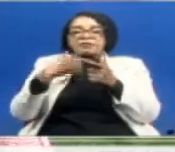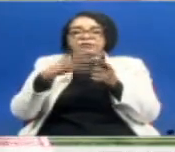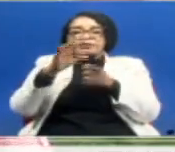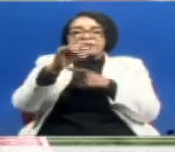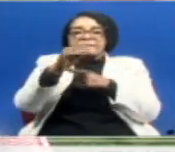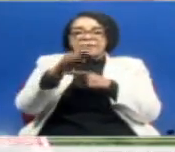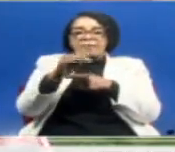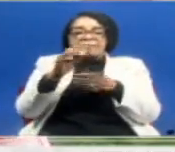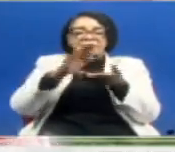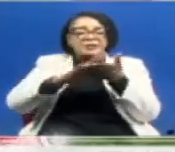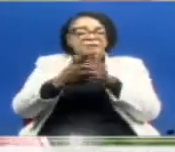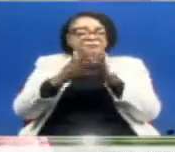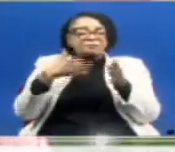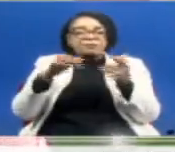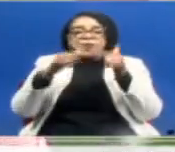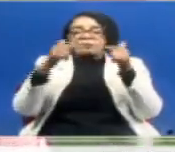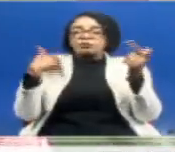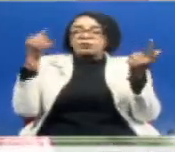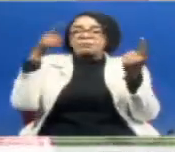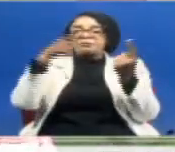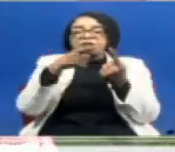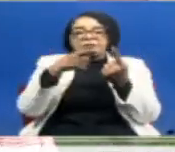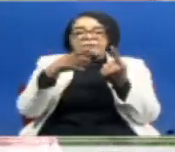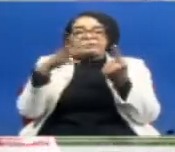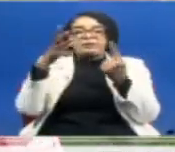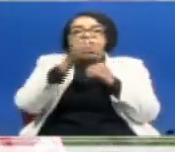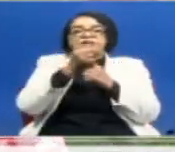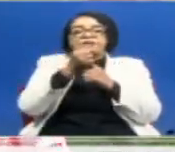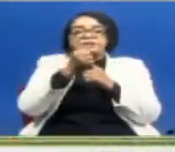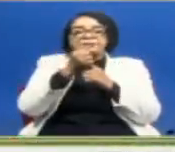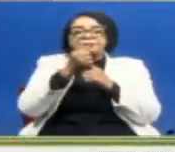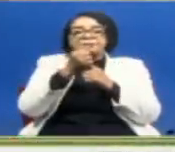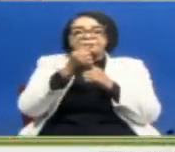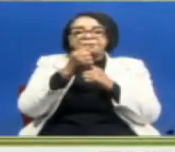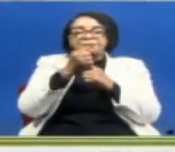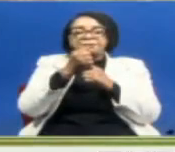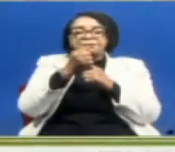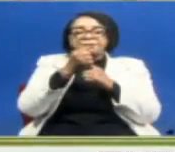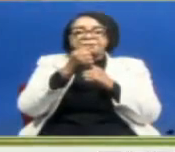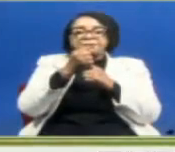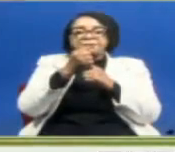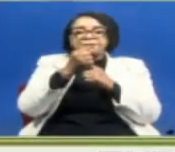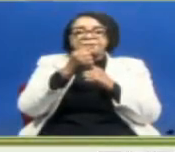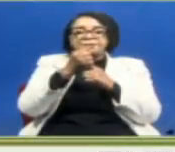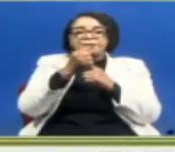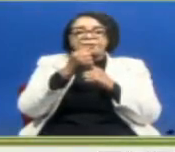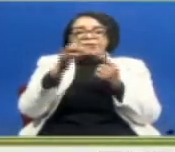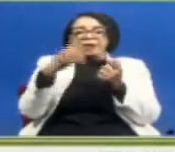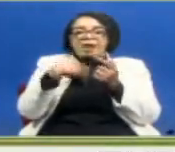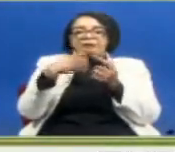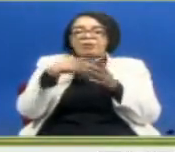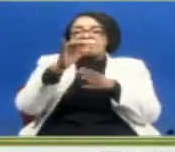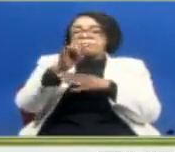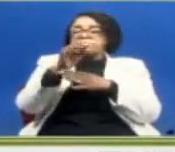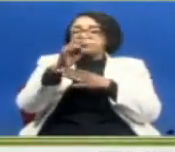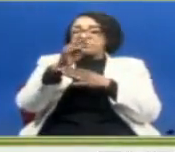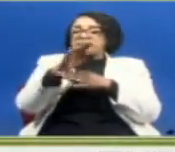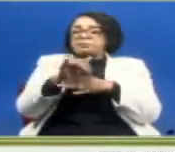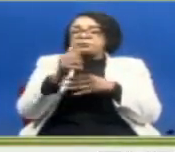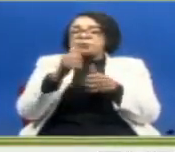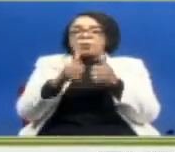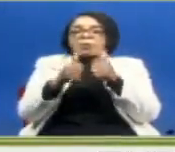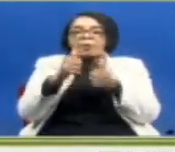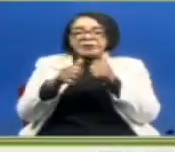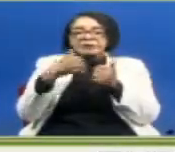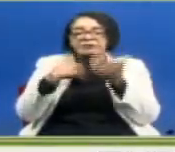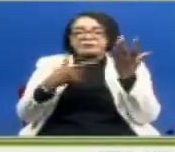will be the third objective we've achieved. But now, getting the series... There are contrasting fortunes for the Lionesses, who lose to a